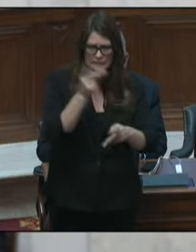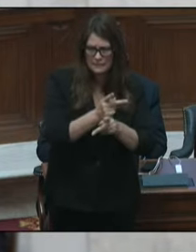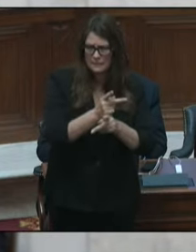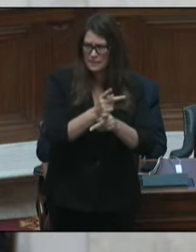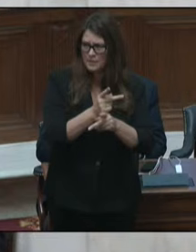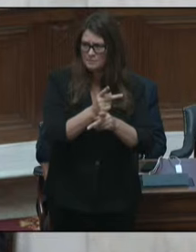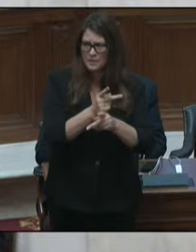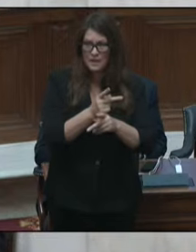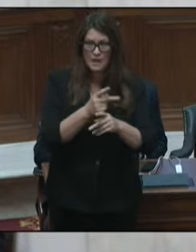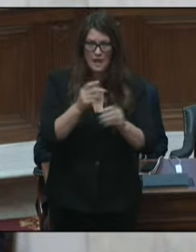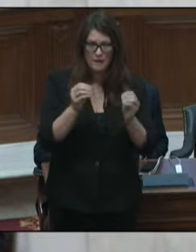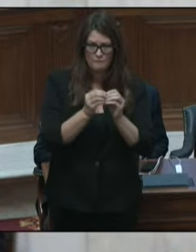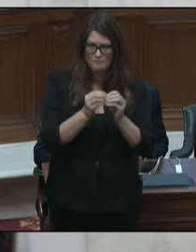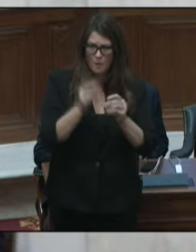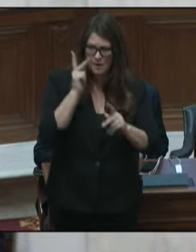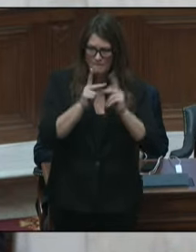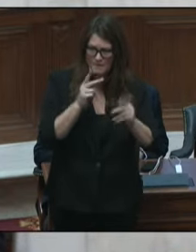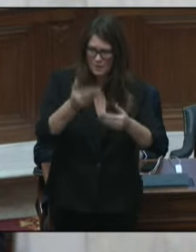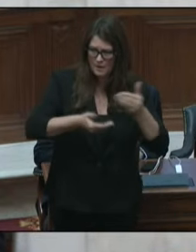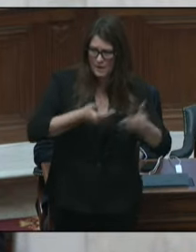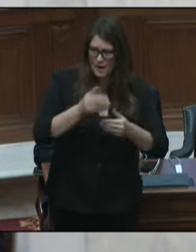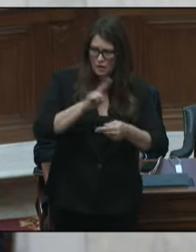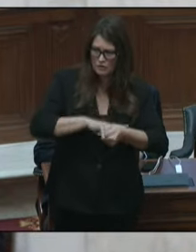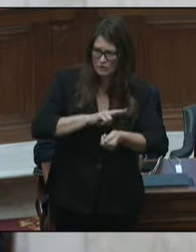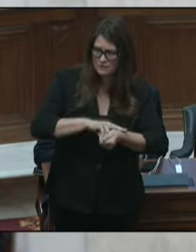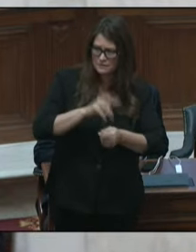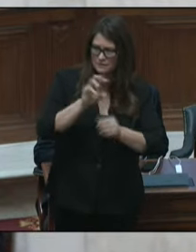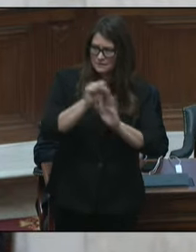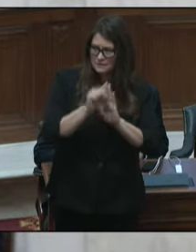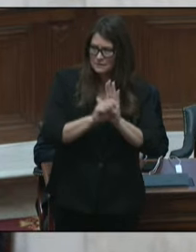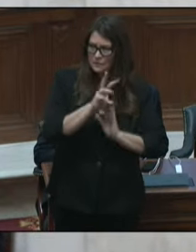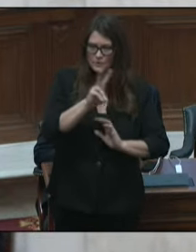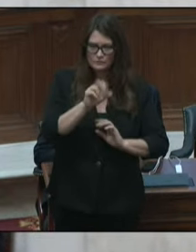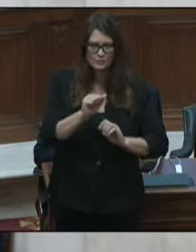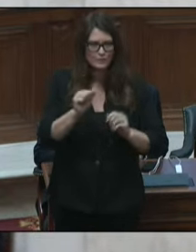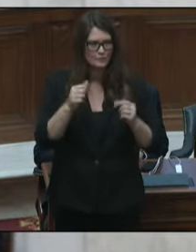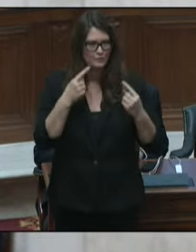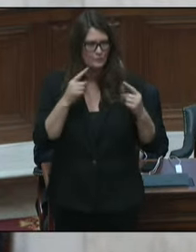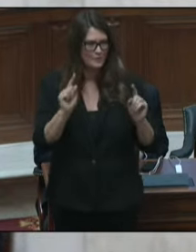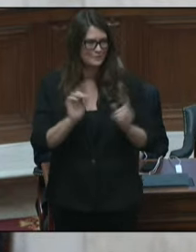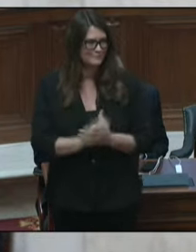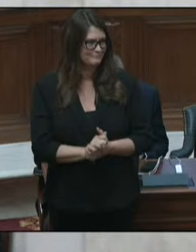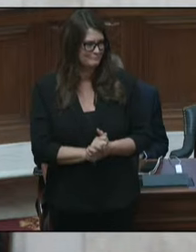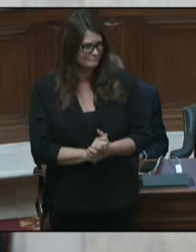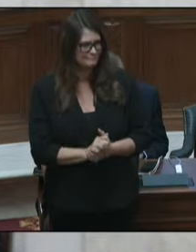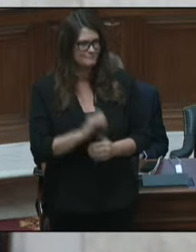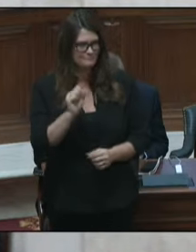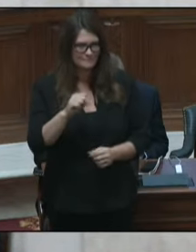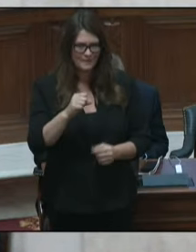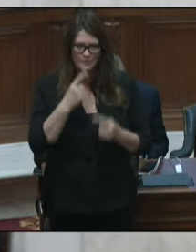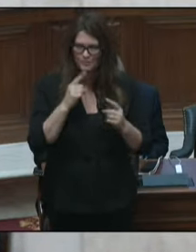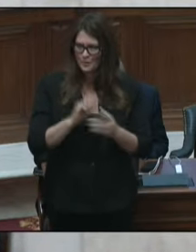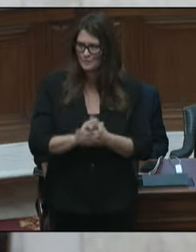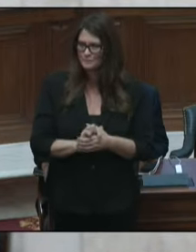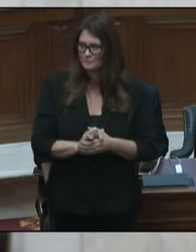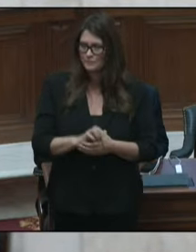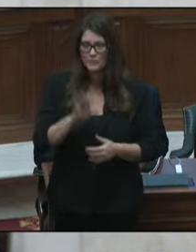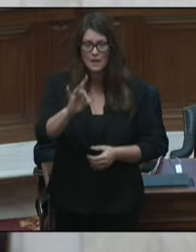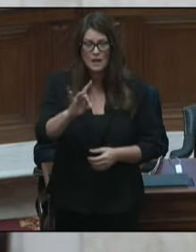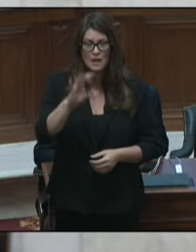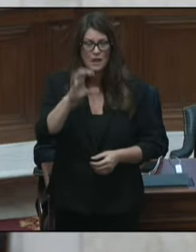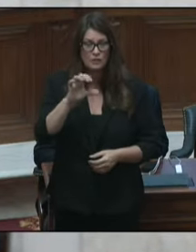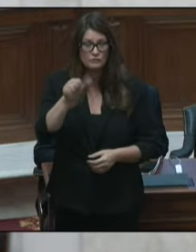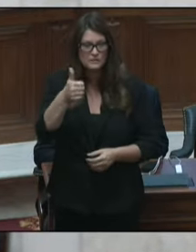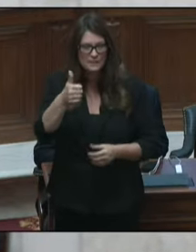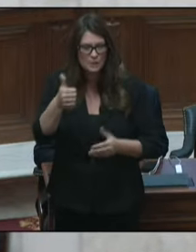and attract nurses to the state of West Virginia. It worked, didn't it? It worked. We had